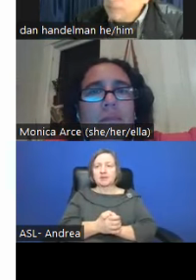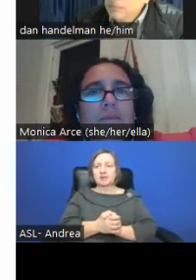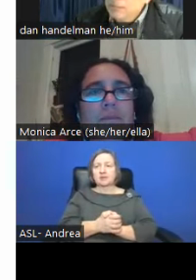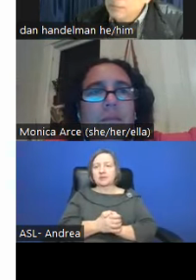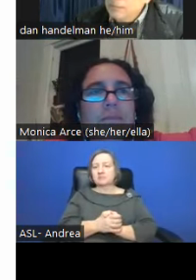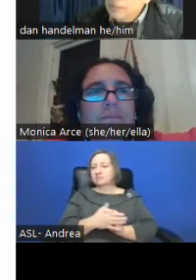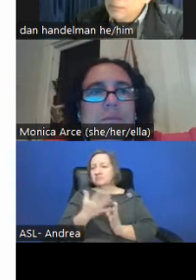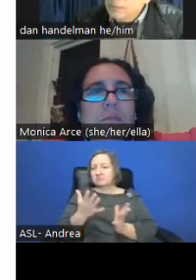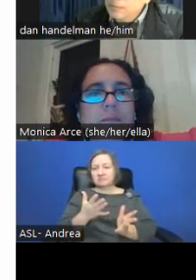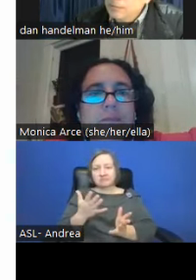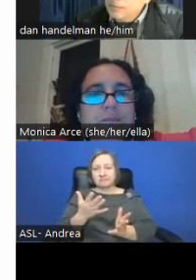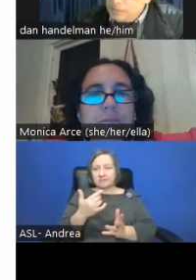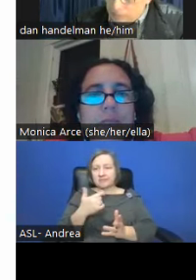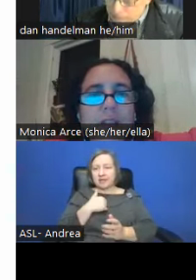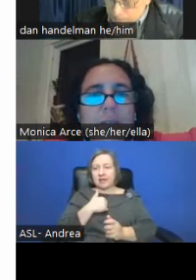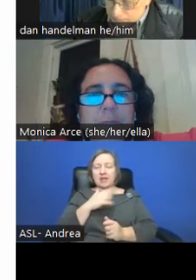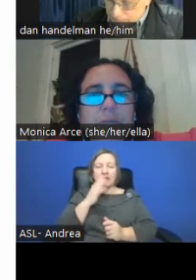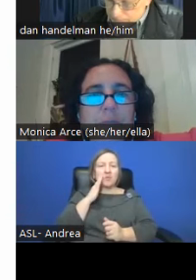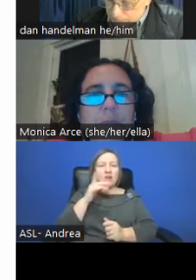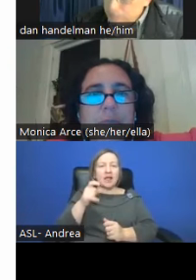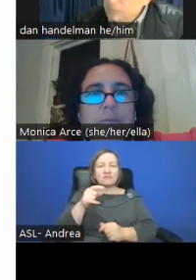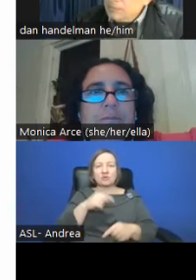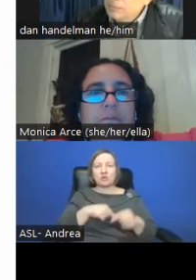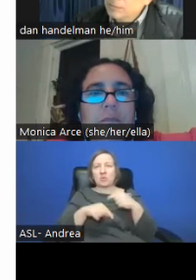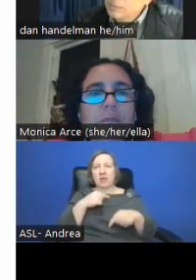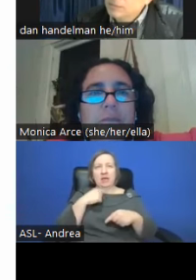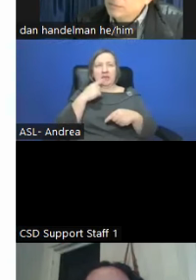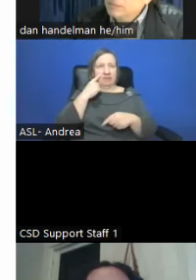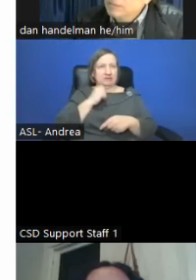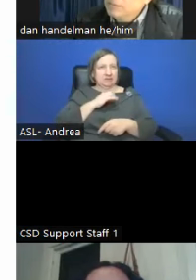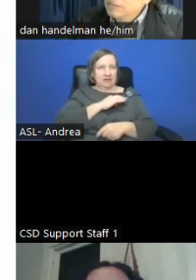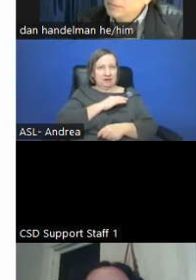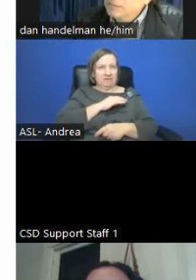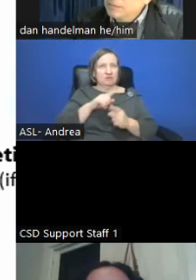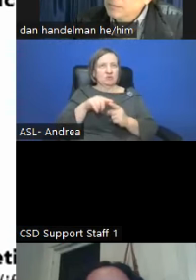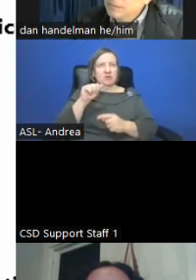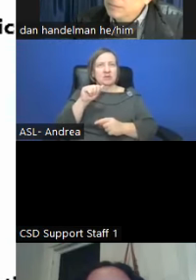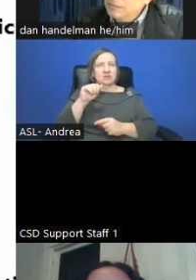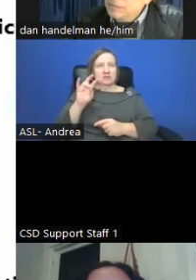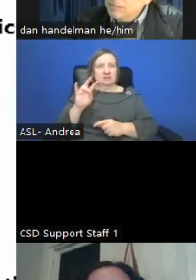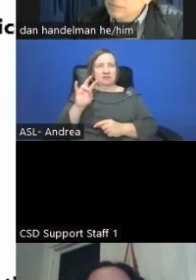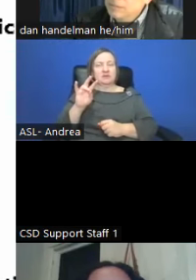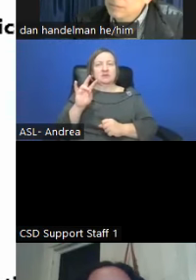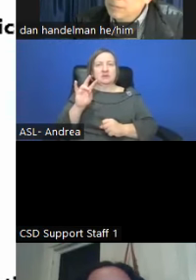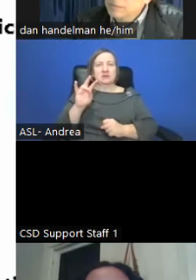is there, or I'm gonna have to go back, I believe, staff to A7.